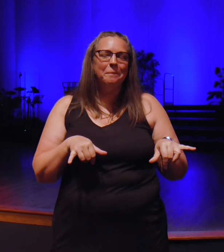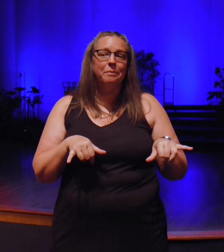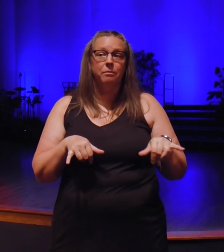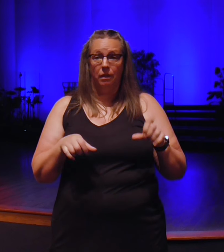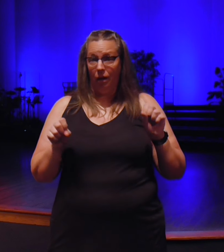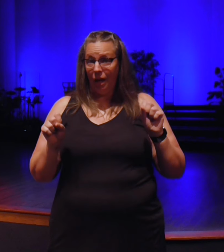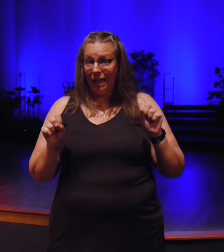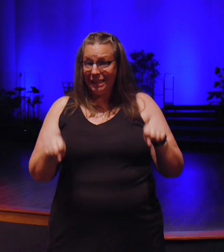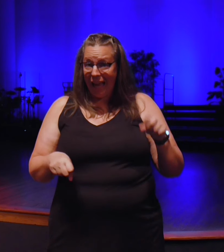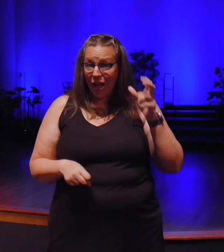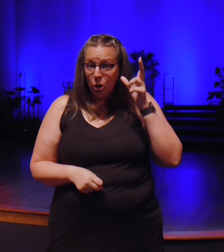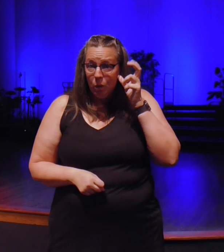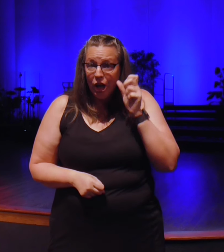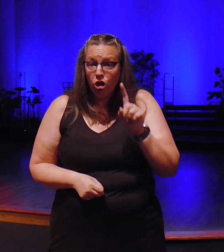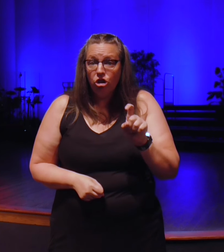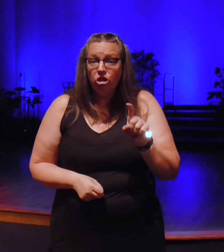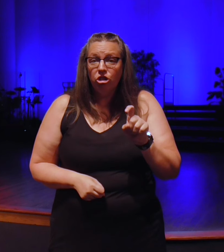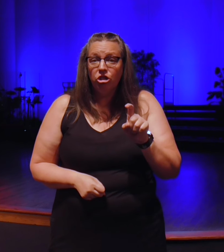Can you hear it?